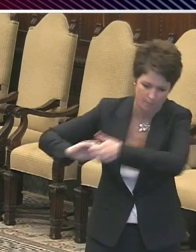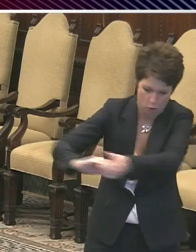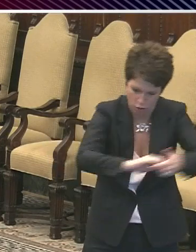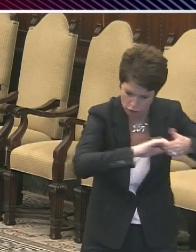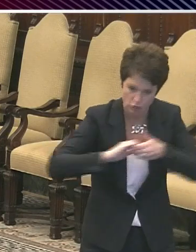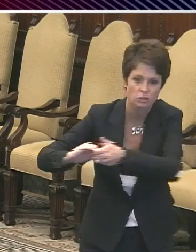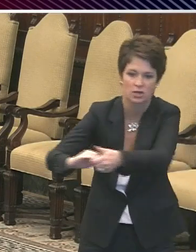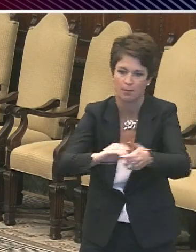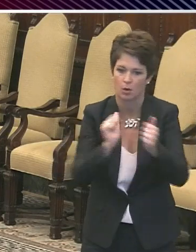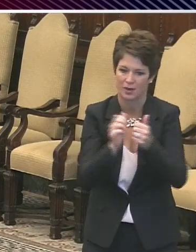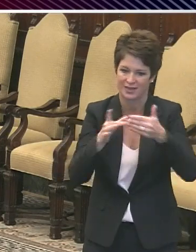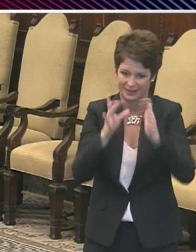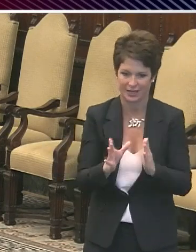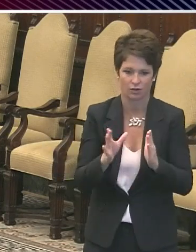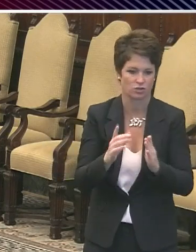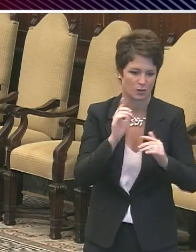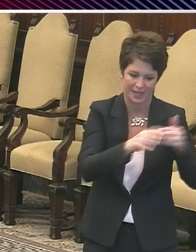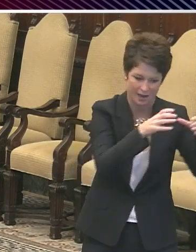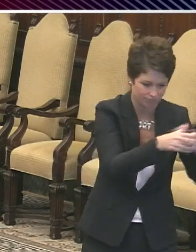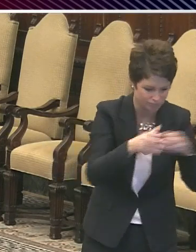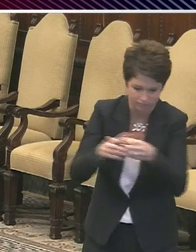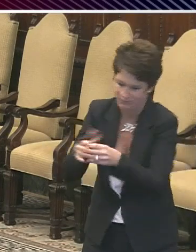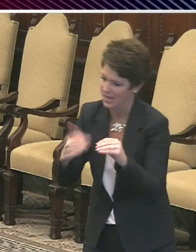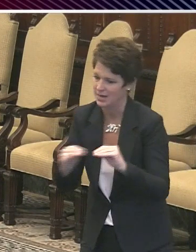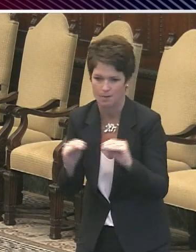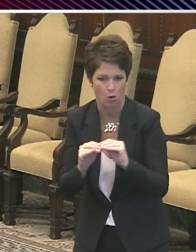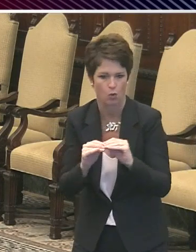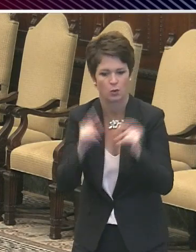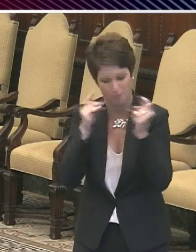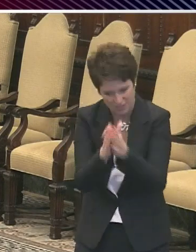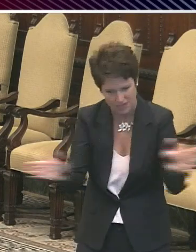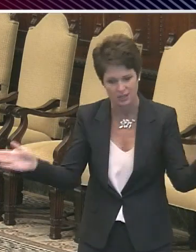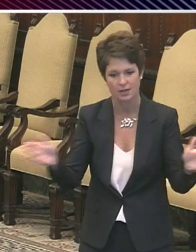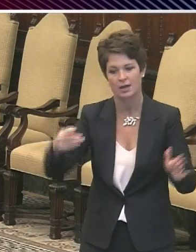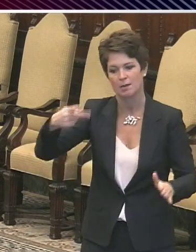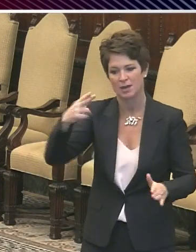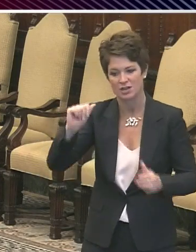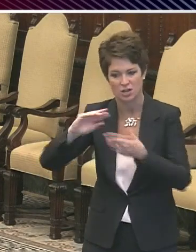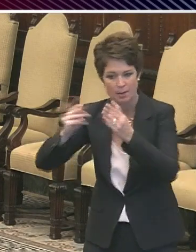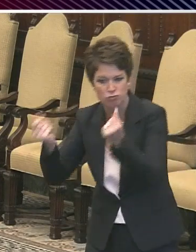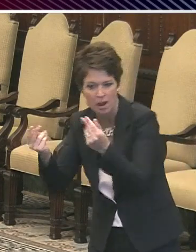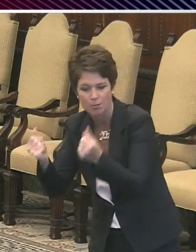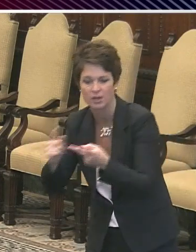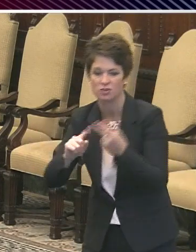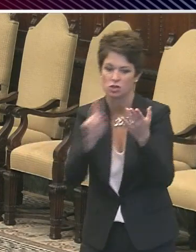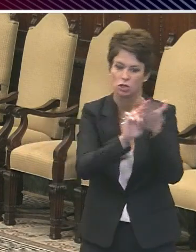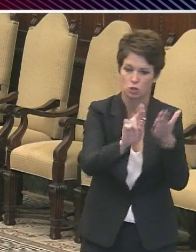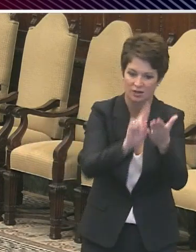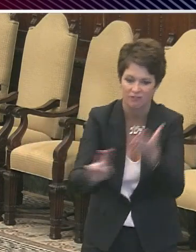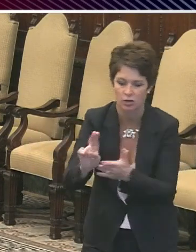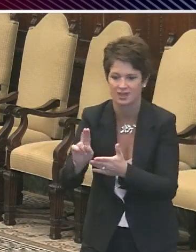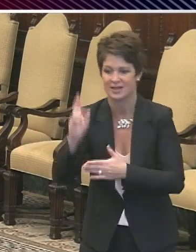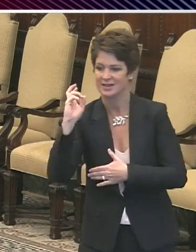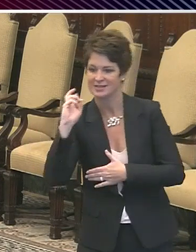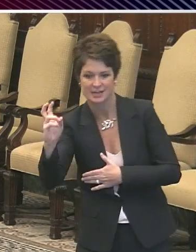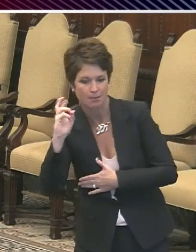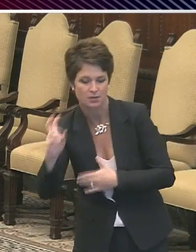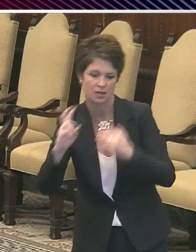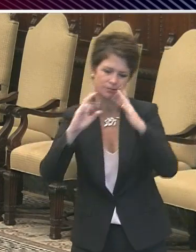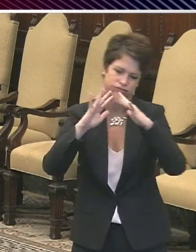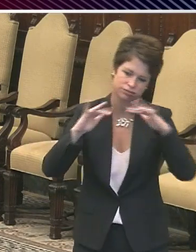local, especially where we see overlap with PHA properties, our universities, SEPTA, so on and so